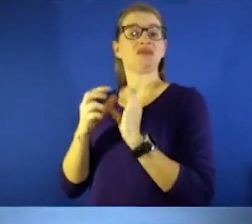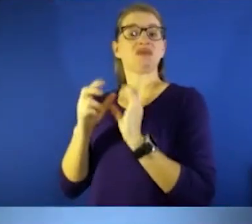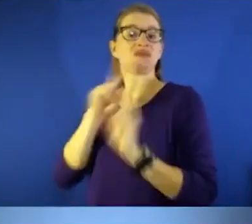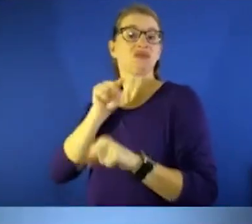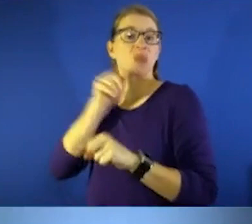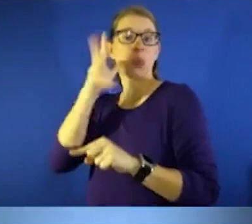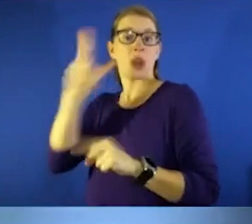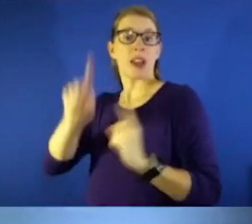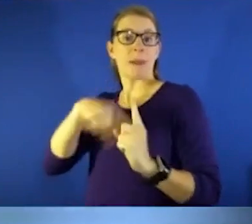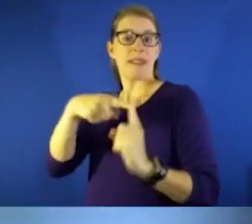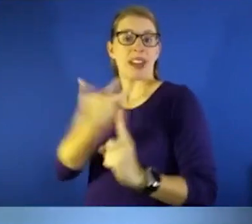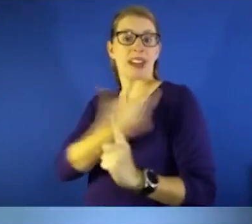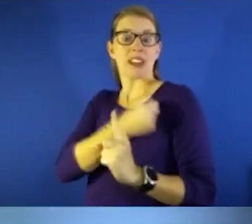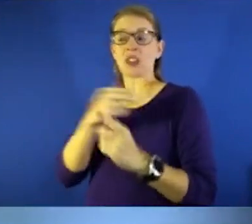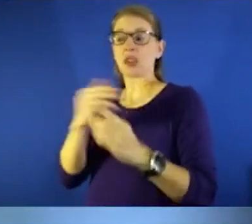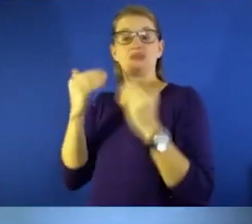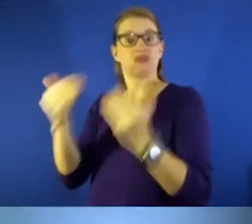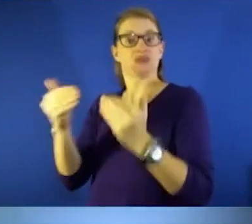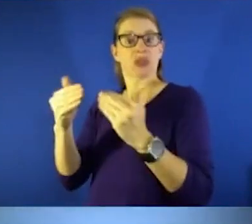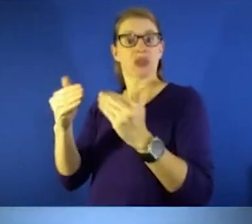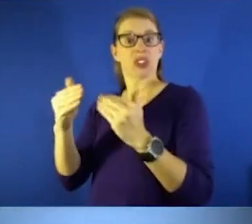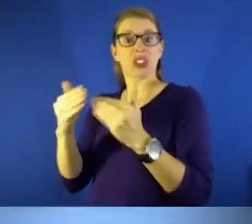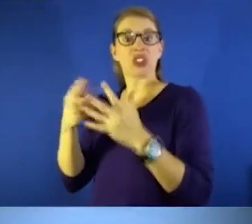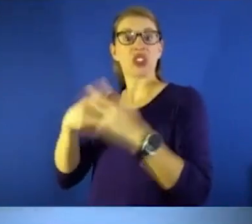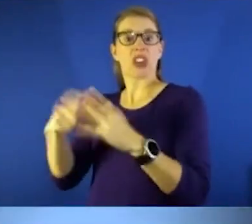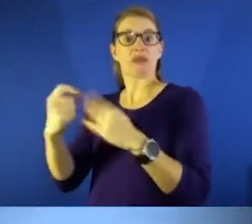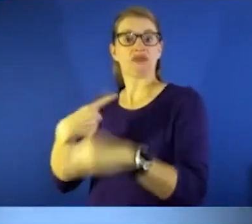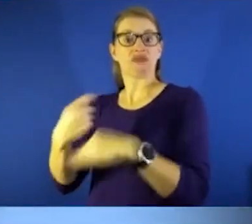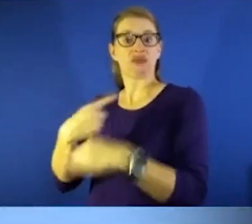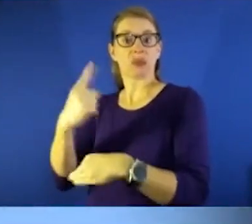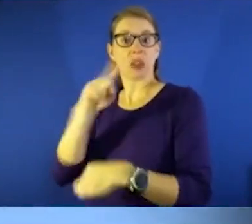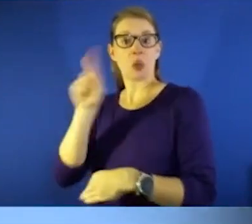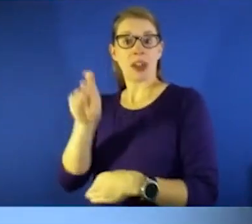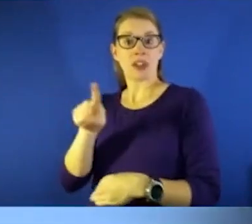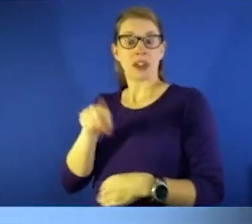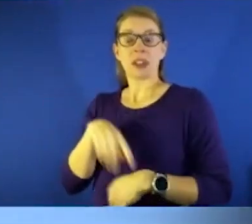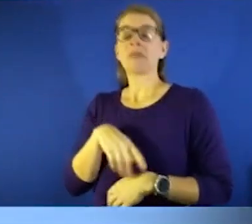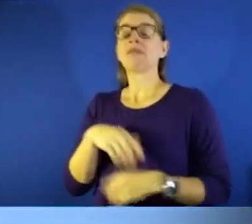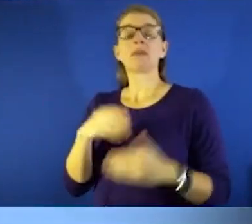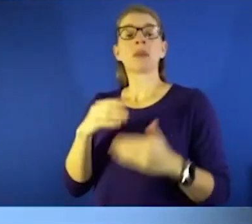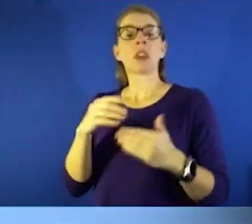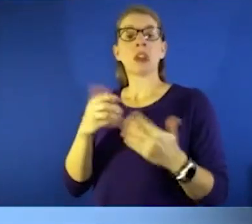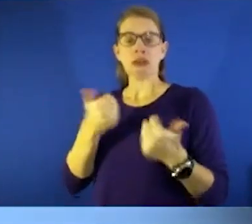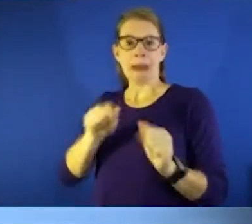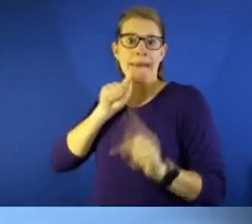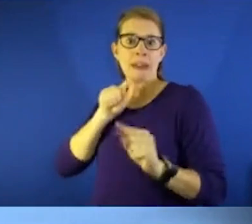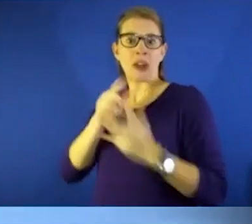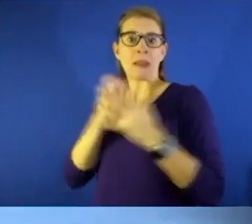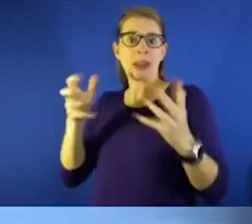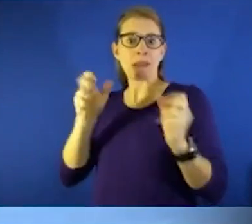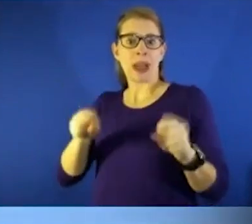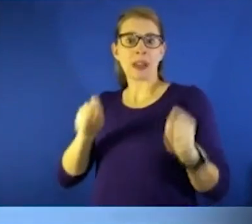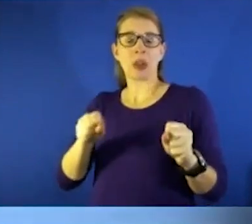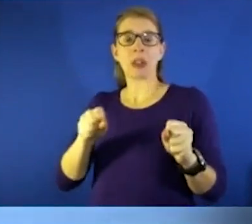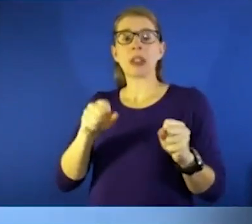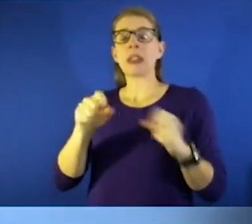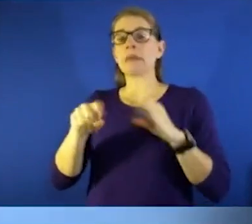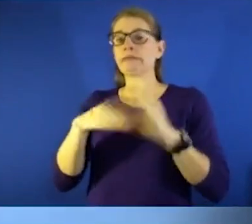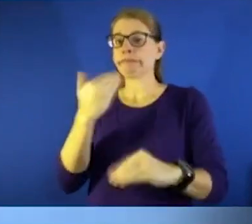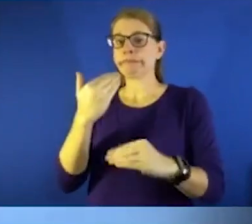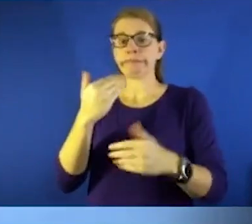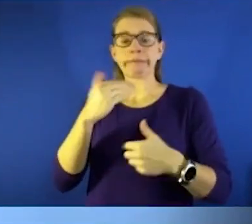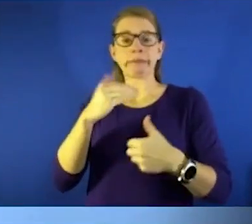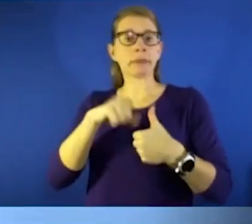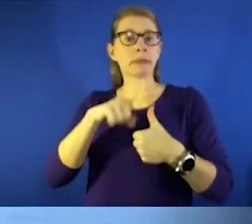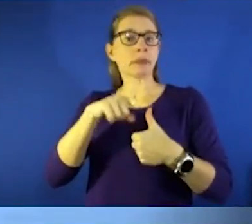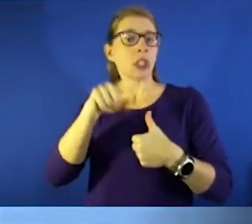start getting those questions into us. We want to try to get to as many as possible today, so send them in via YouTube, Facebook, Twitter, and right there, we're